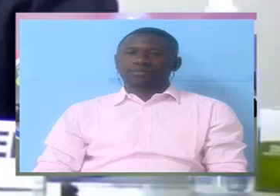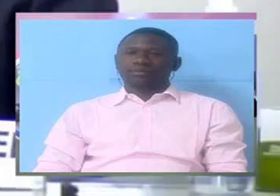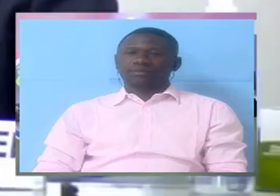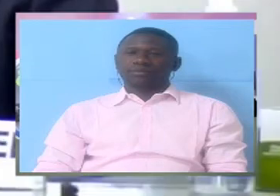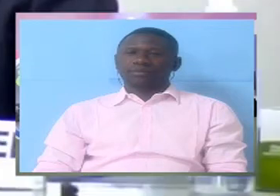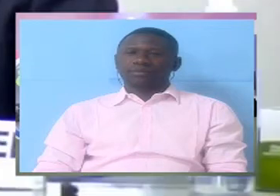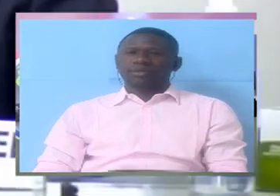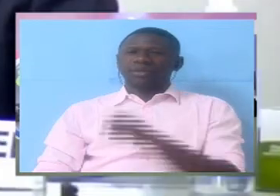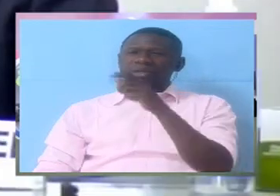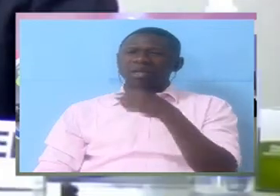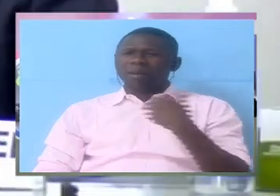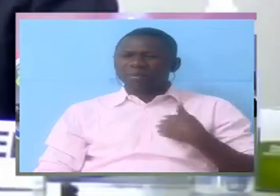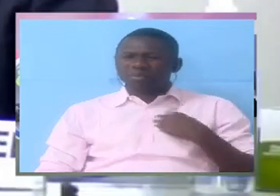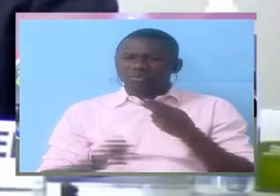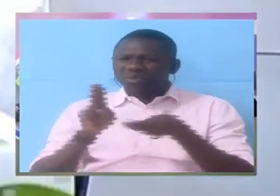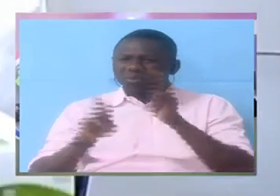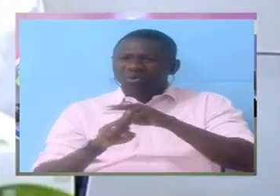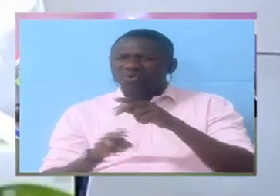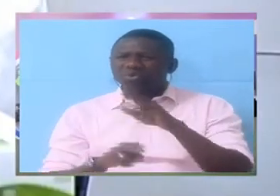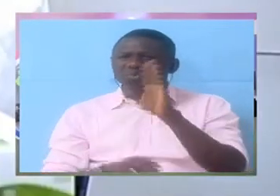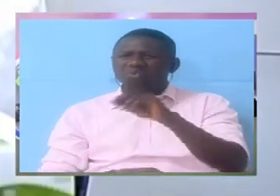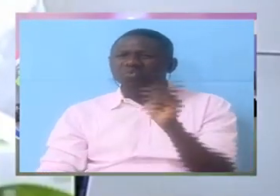Reported for what?